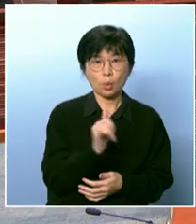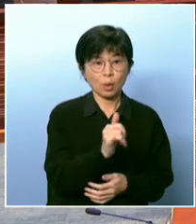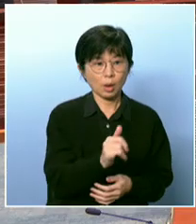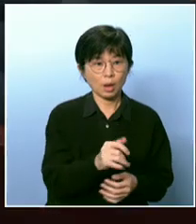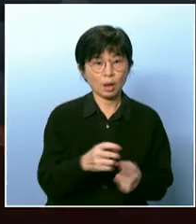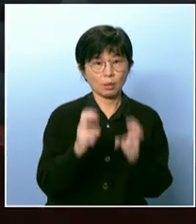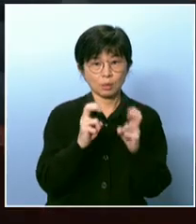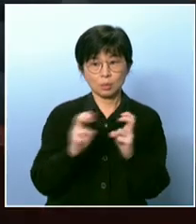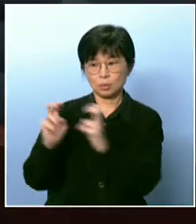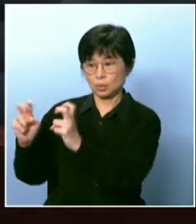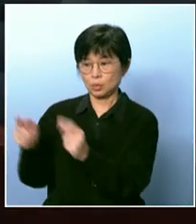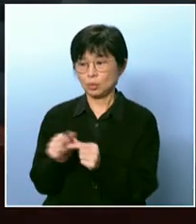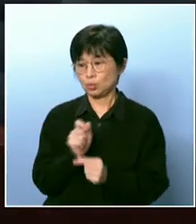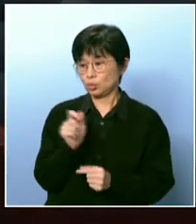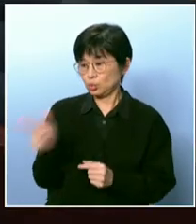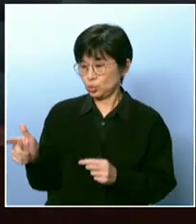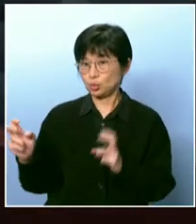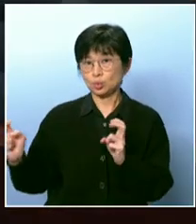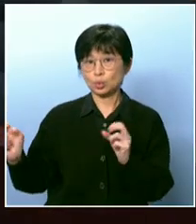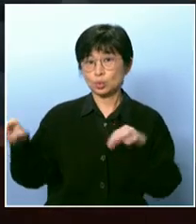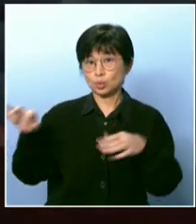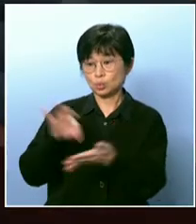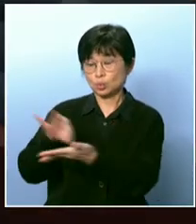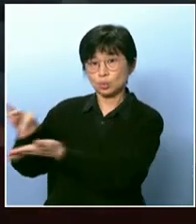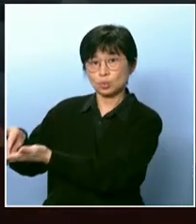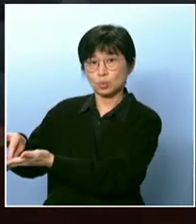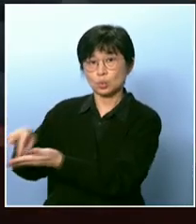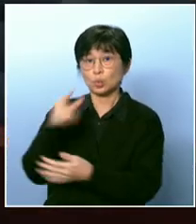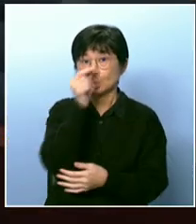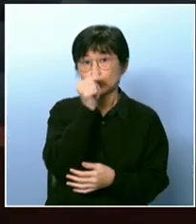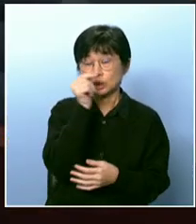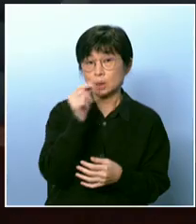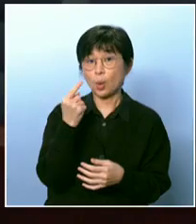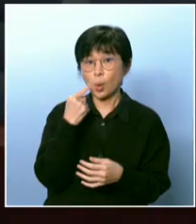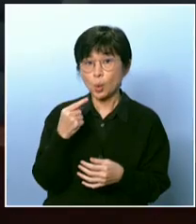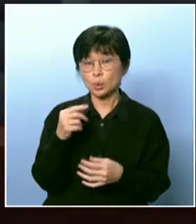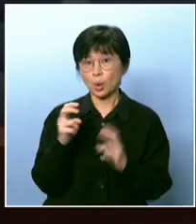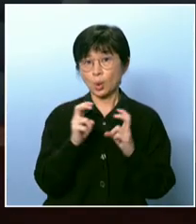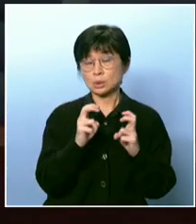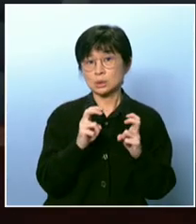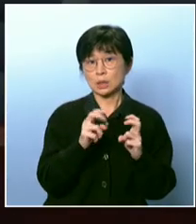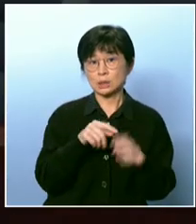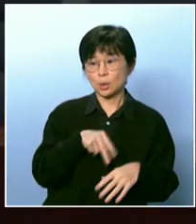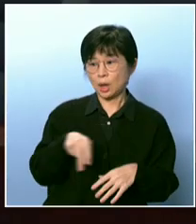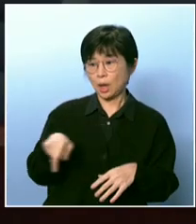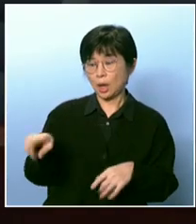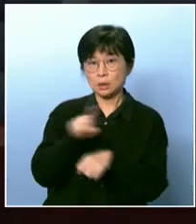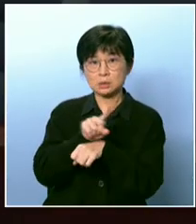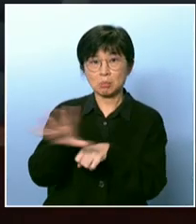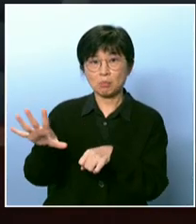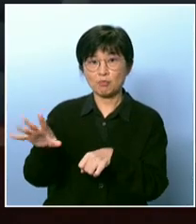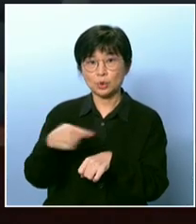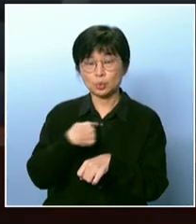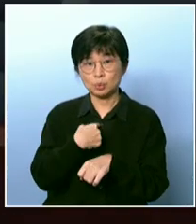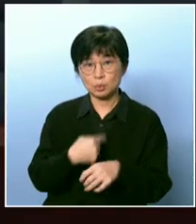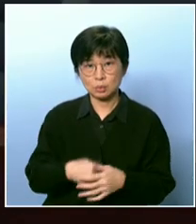the welfare facilities. If we look at the map, the site is not close to either